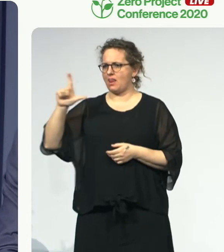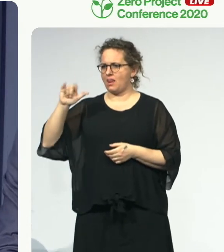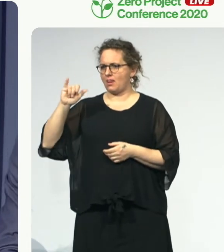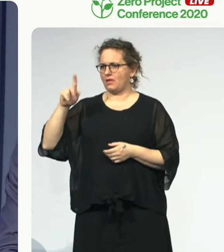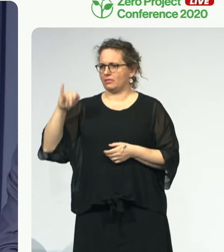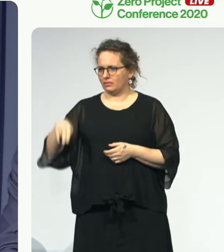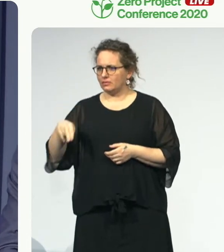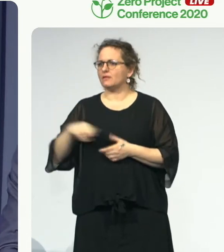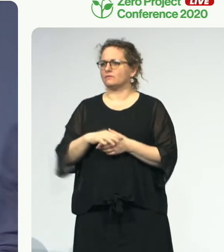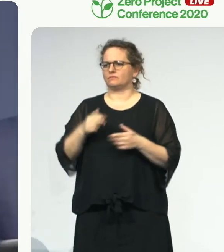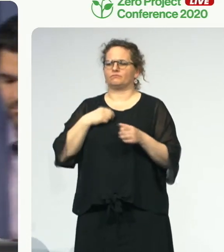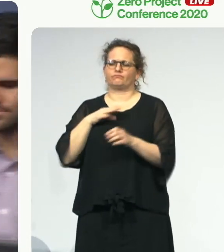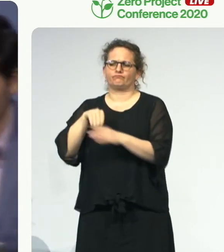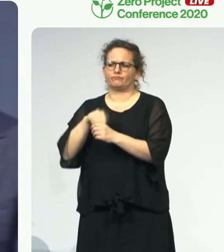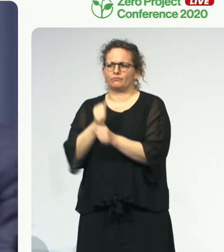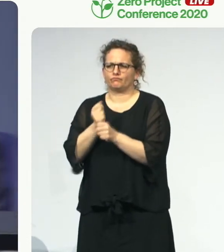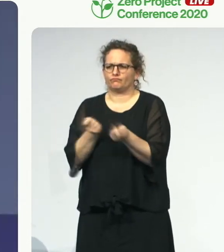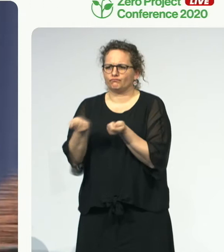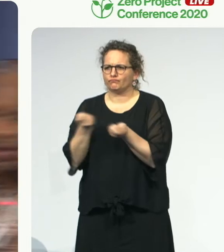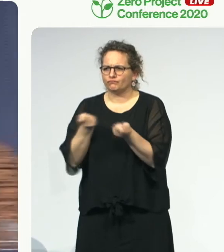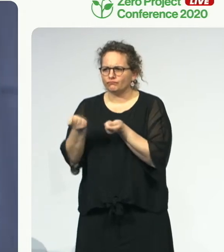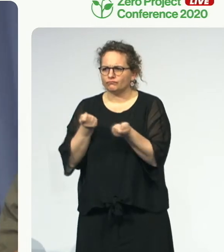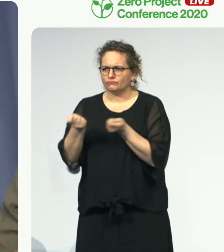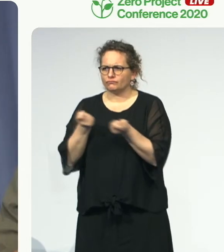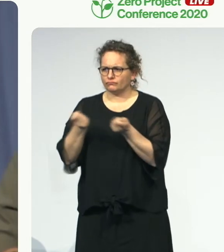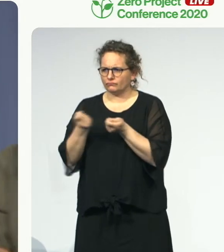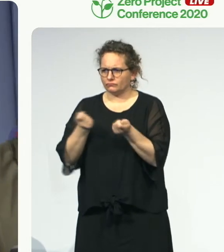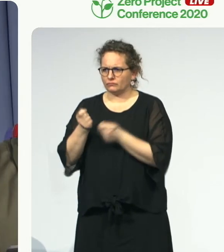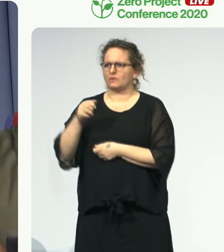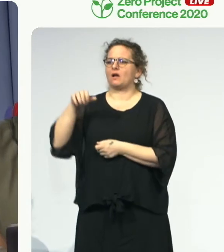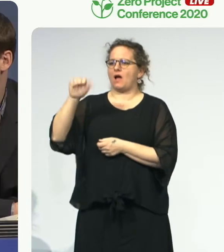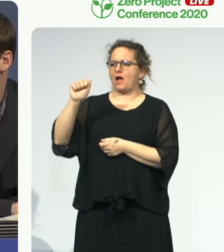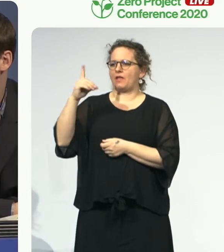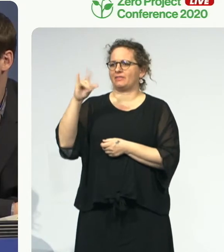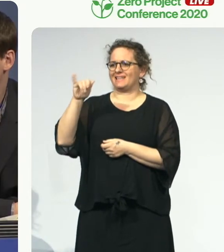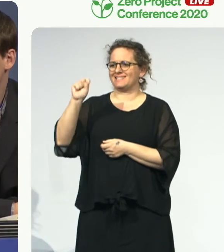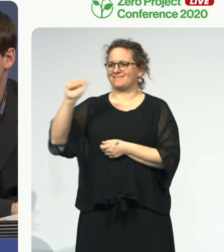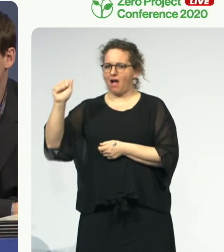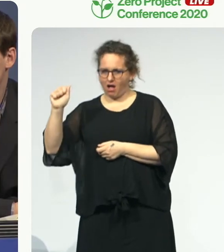Hello, I am Juma from the State University of Zanzibar, Tanzania.